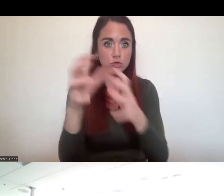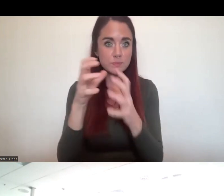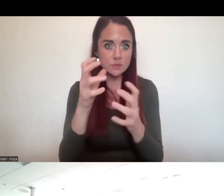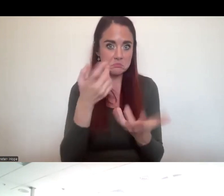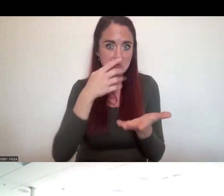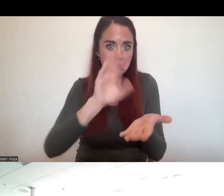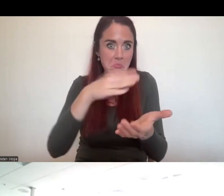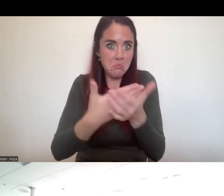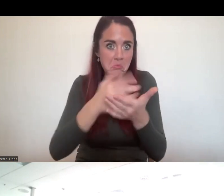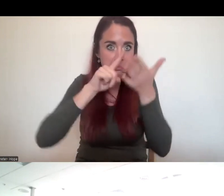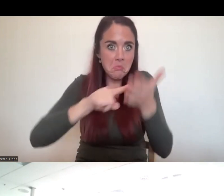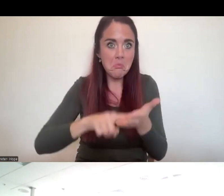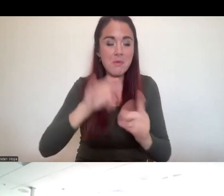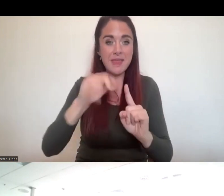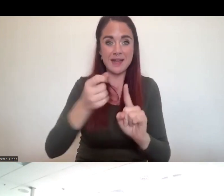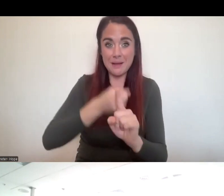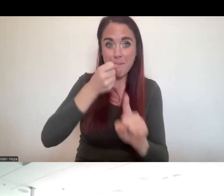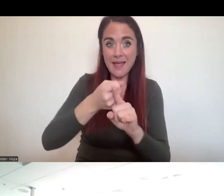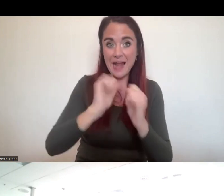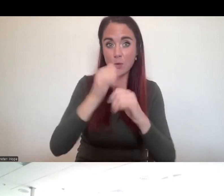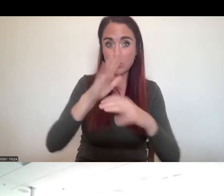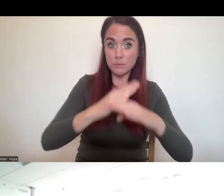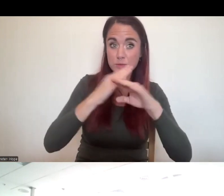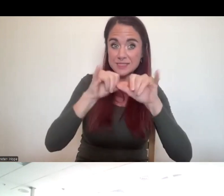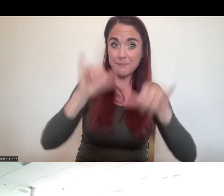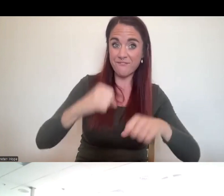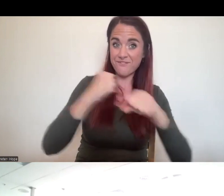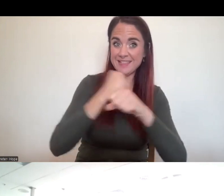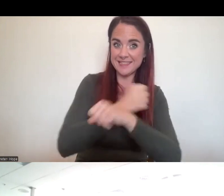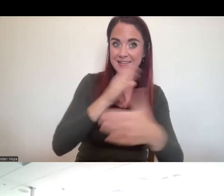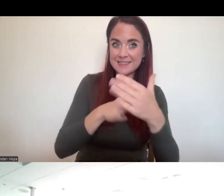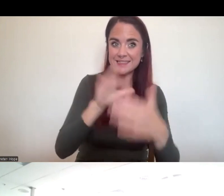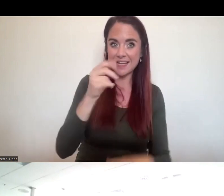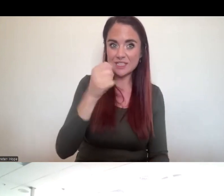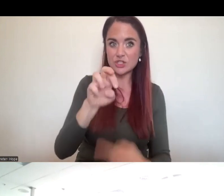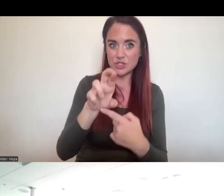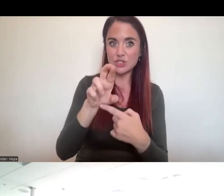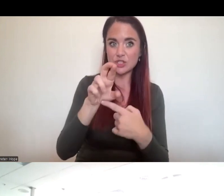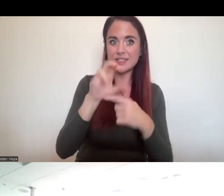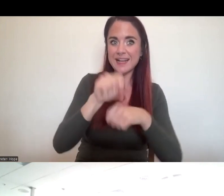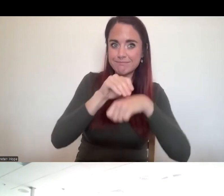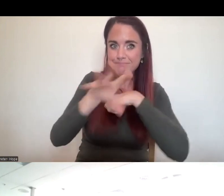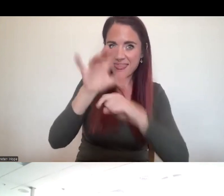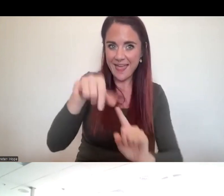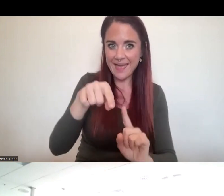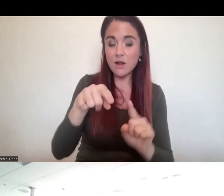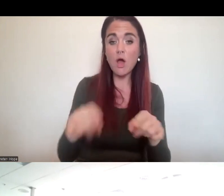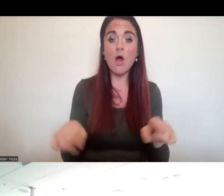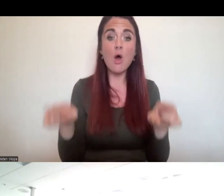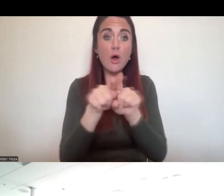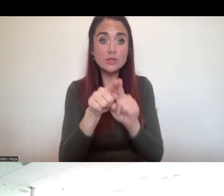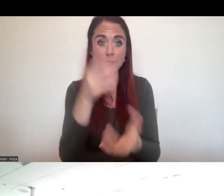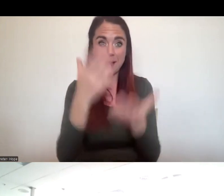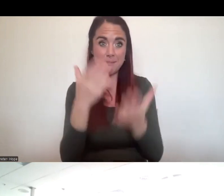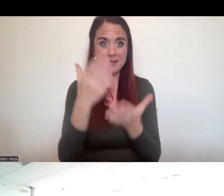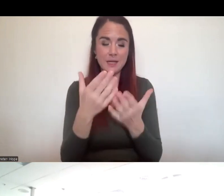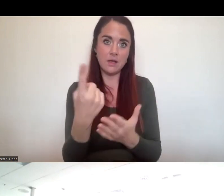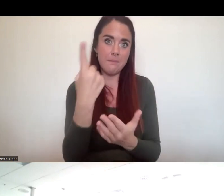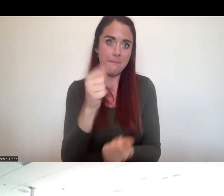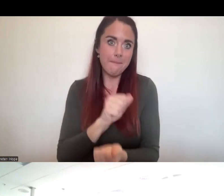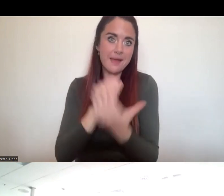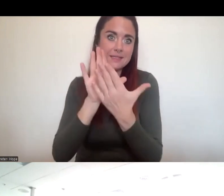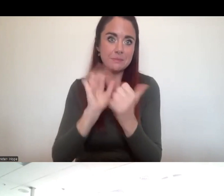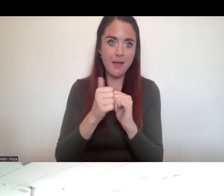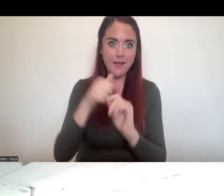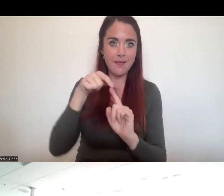might impact on how your immune systems like fight against cancer. And this is also might be a mechanism by